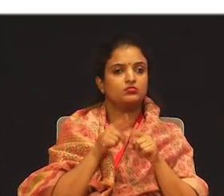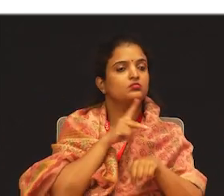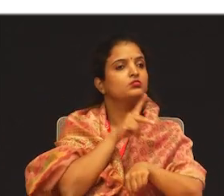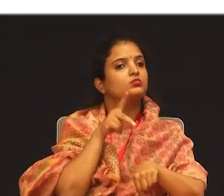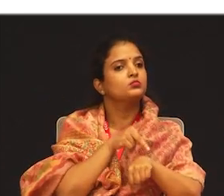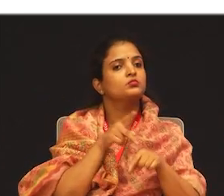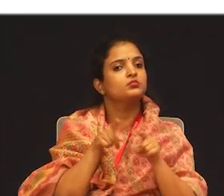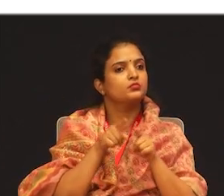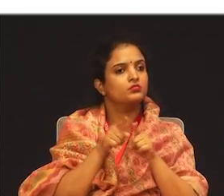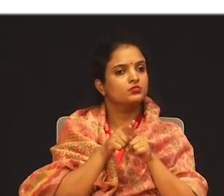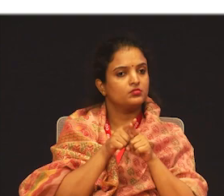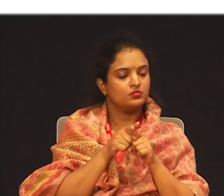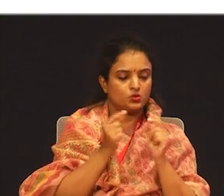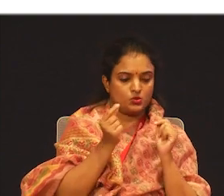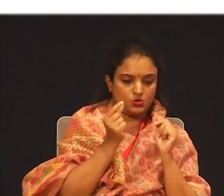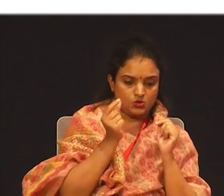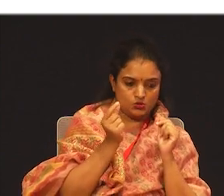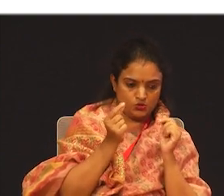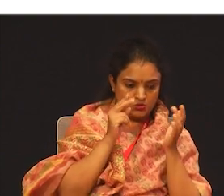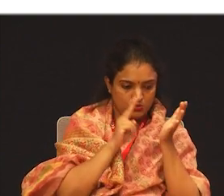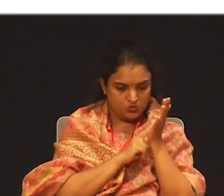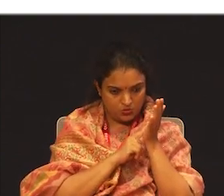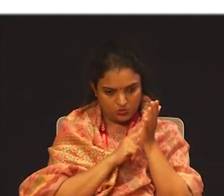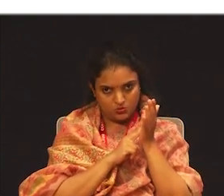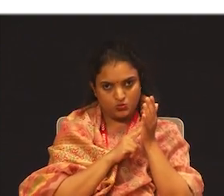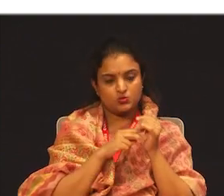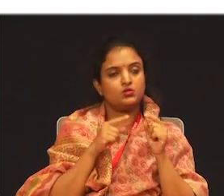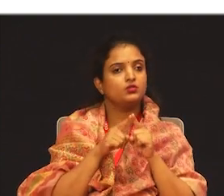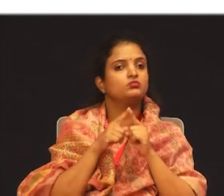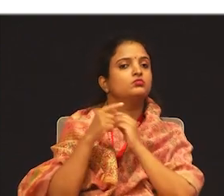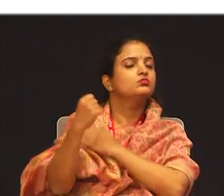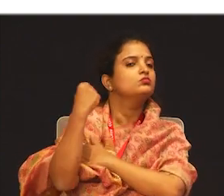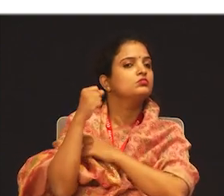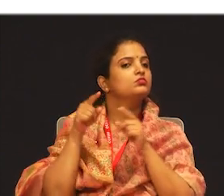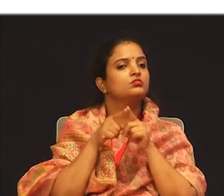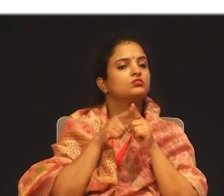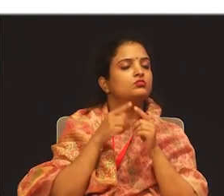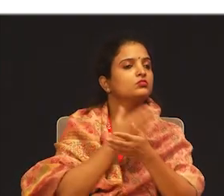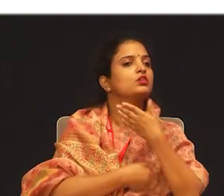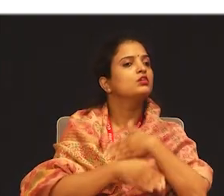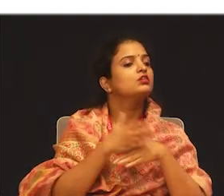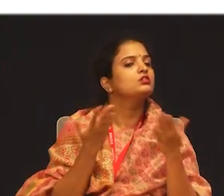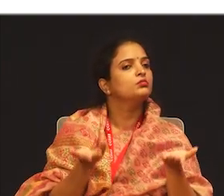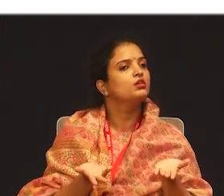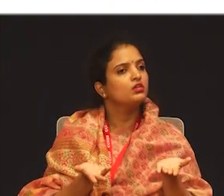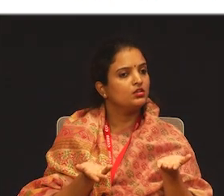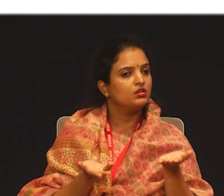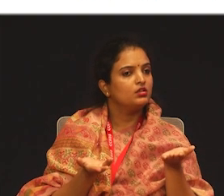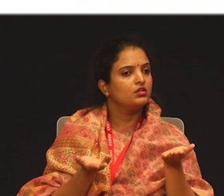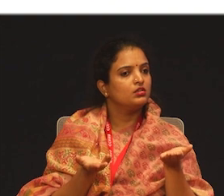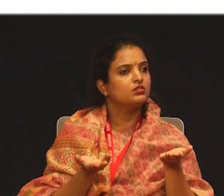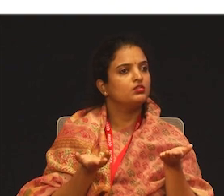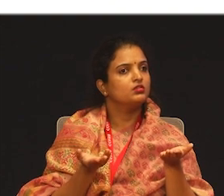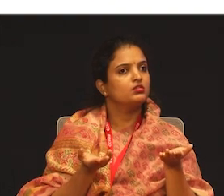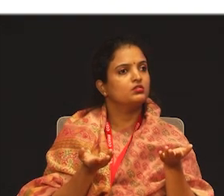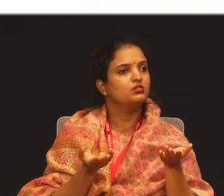principles given by United Nations Convention on the Rights of Persons with Disabilities. And here are